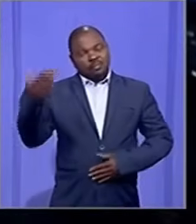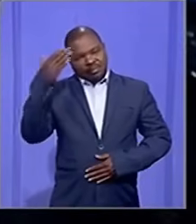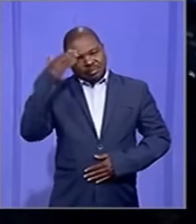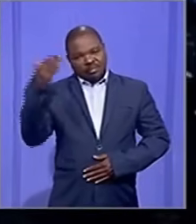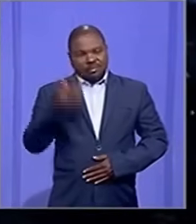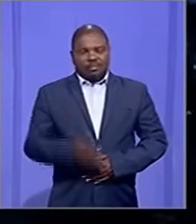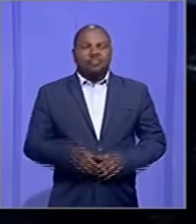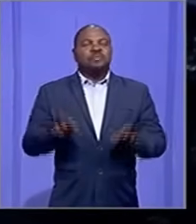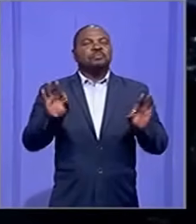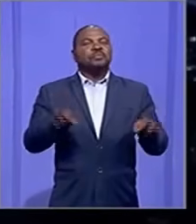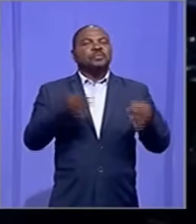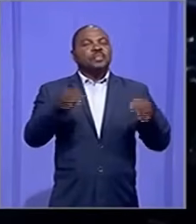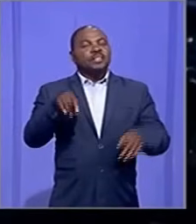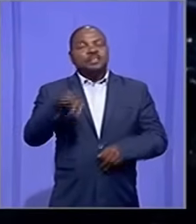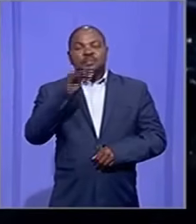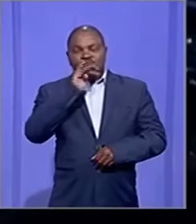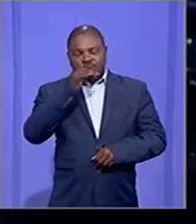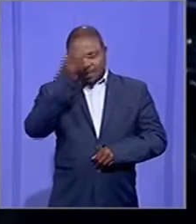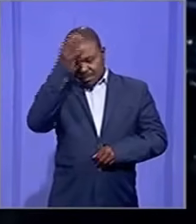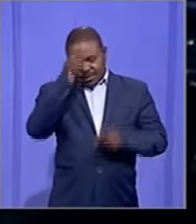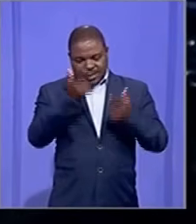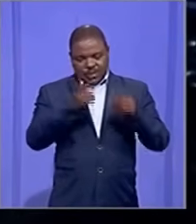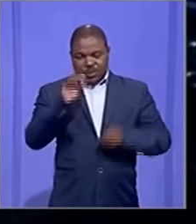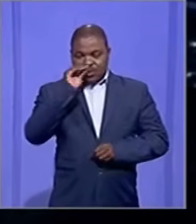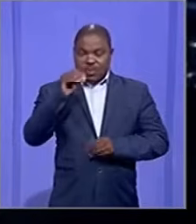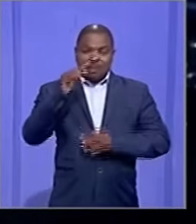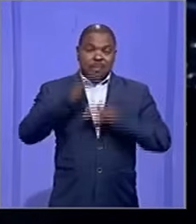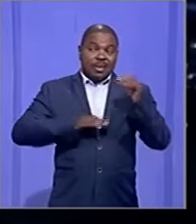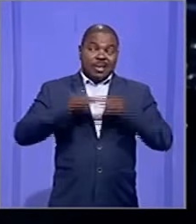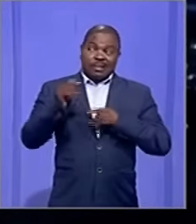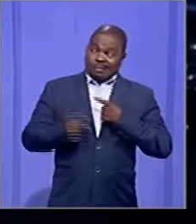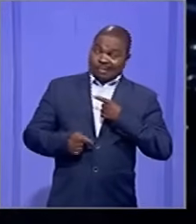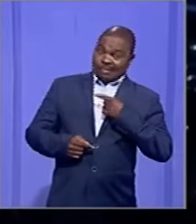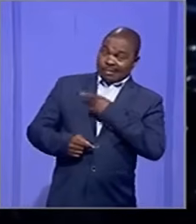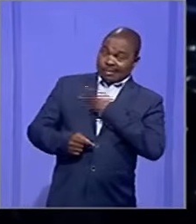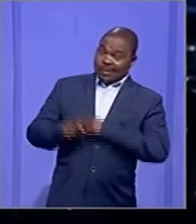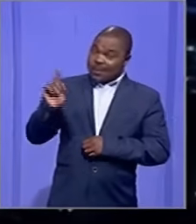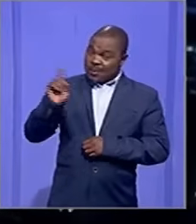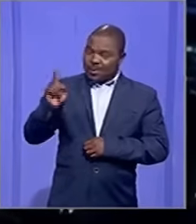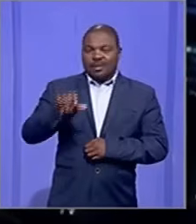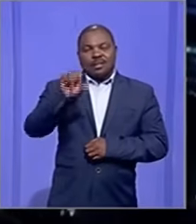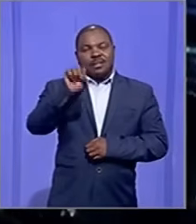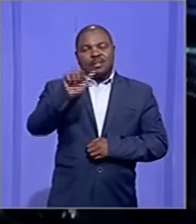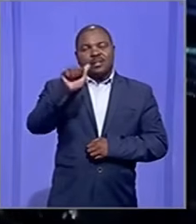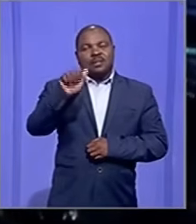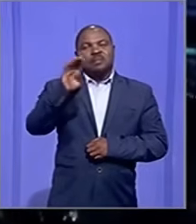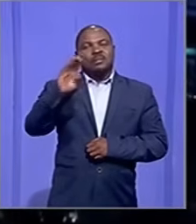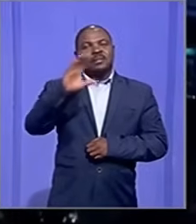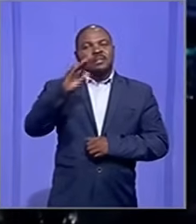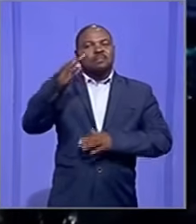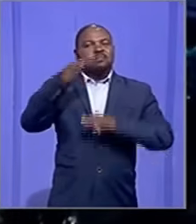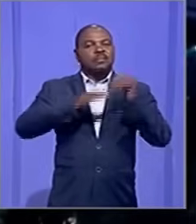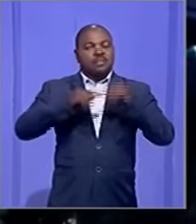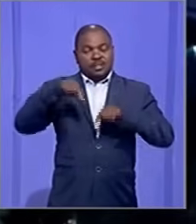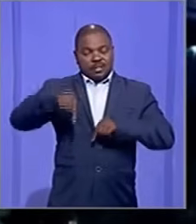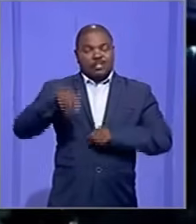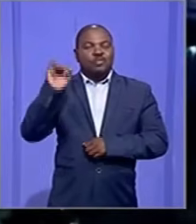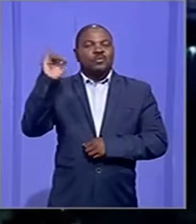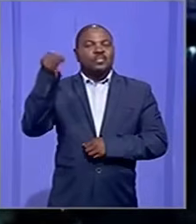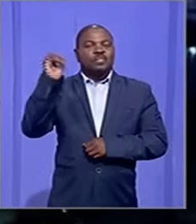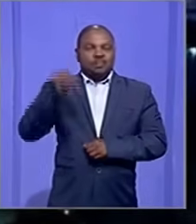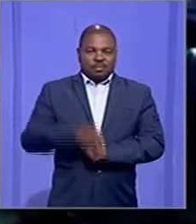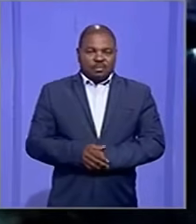Beshuntobela molotjana wo re gorisha go ditaba tša Sepedi gomme seswantšho se ke moago wa dikantoro kgolo tša SABC ka mona Auckland